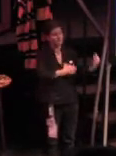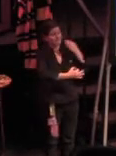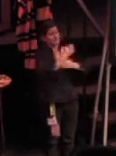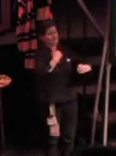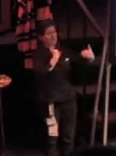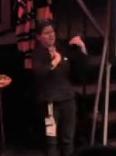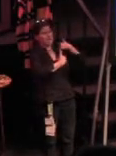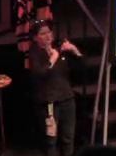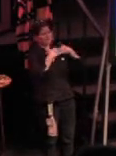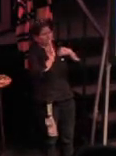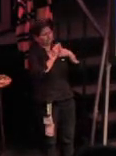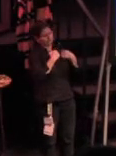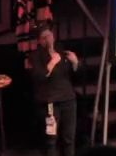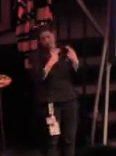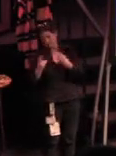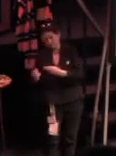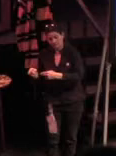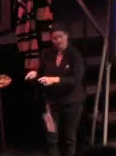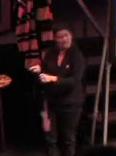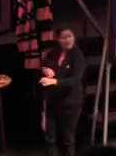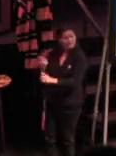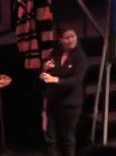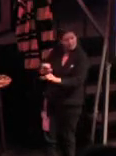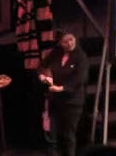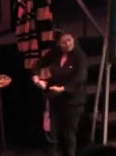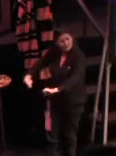more equipped, than I am, because they're still young.